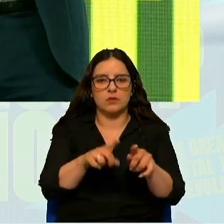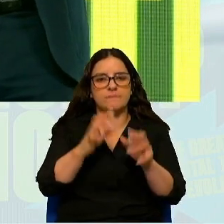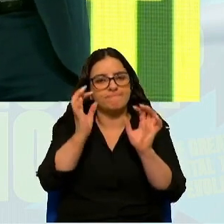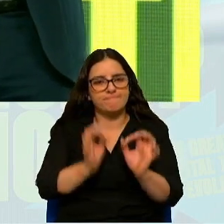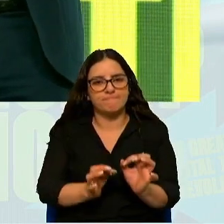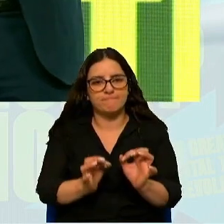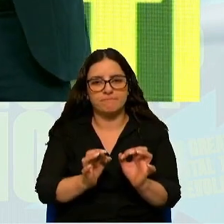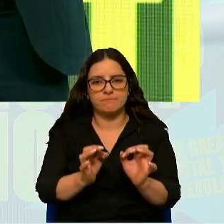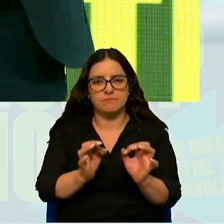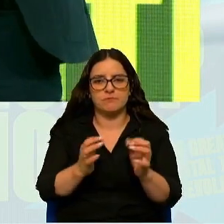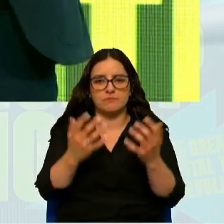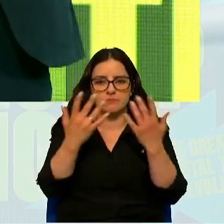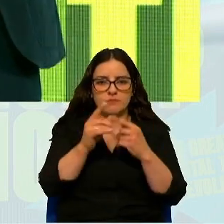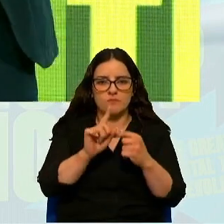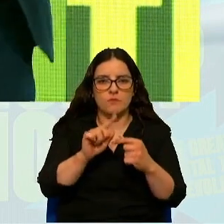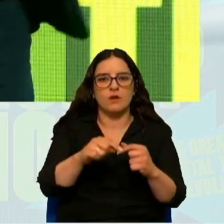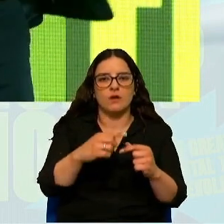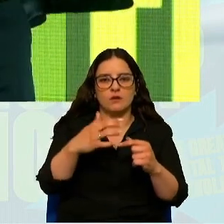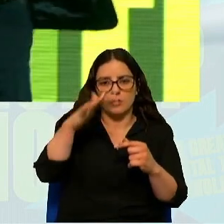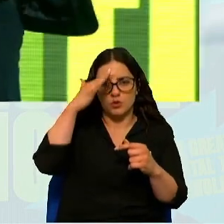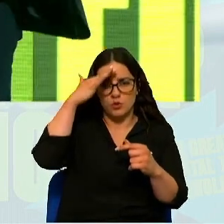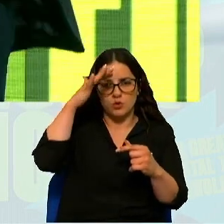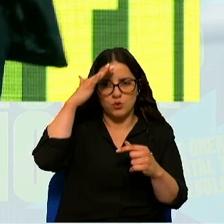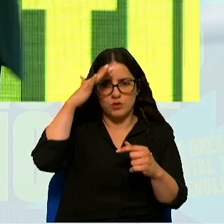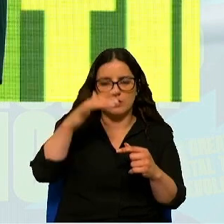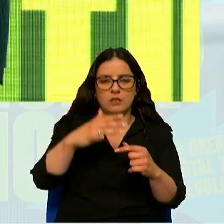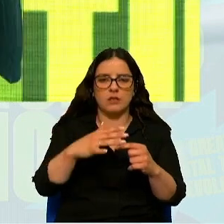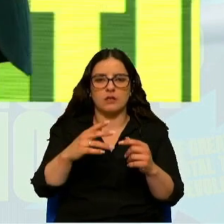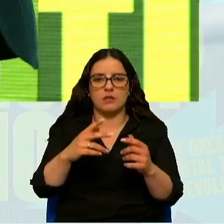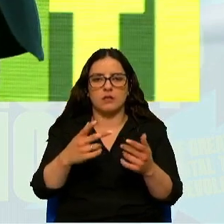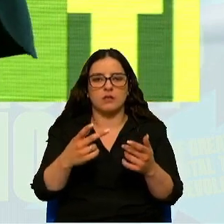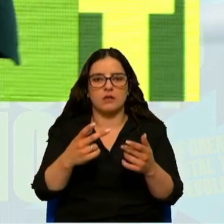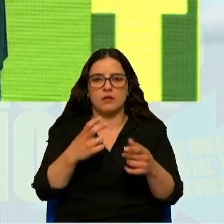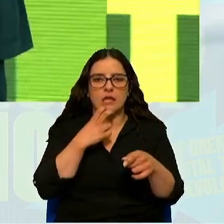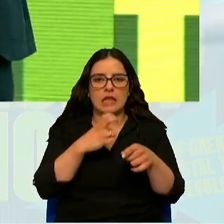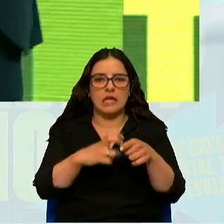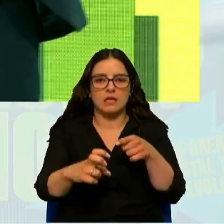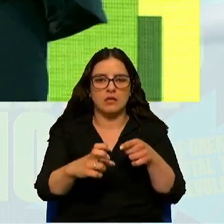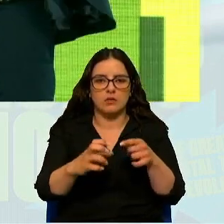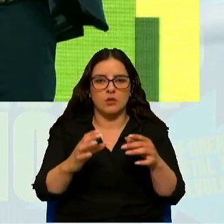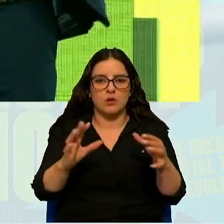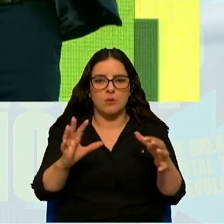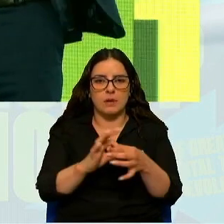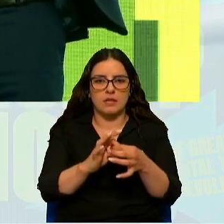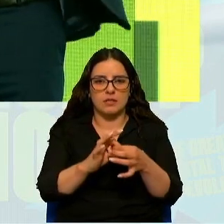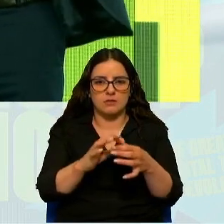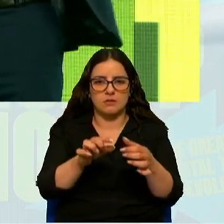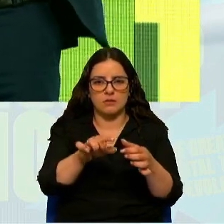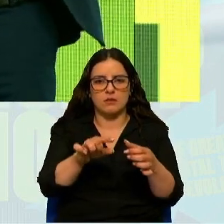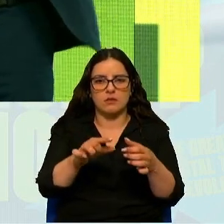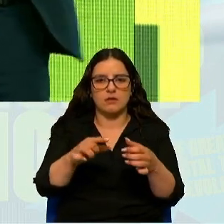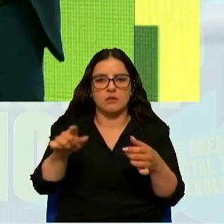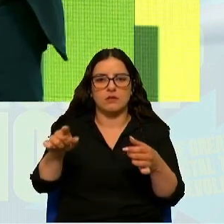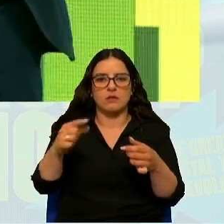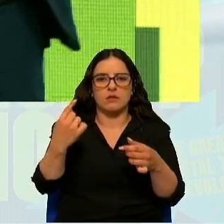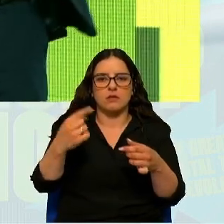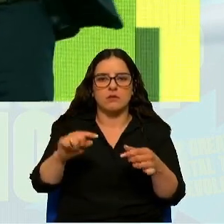a bit of an illusion. Thinking of the electromagnetic theory, we have thousands